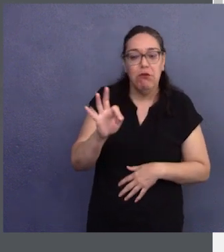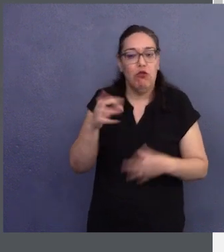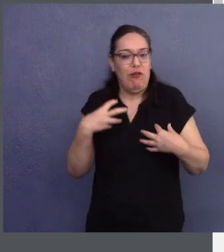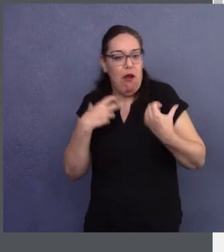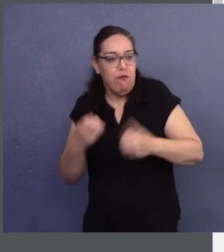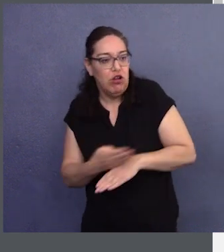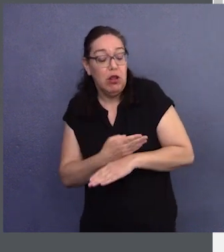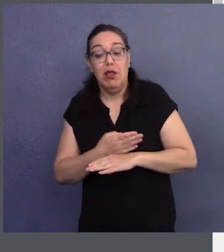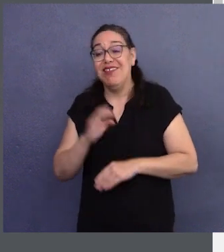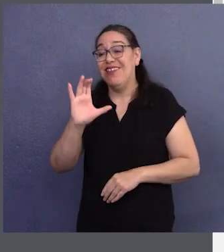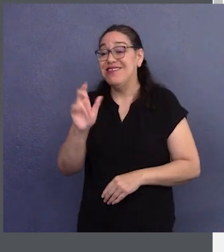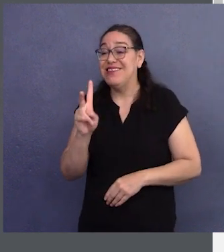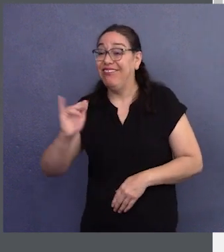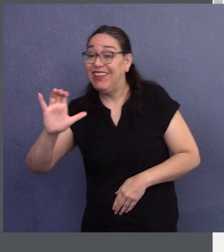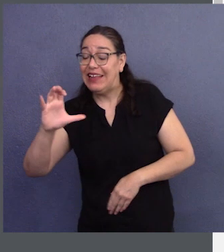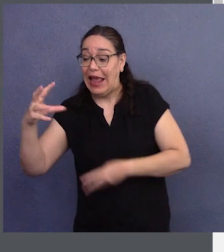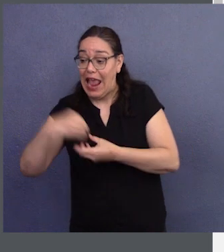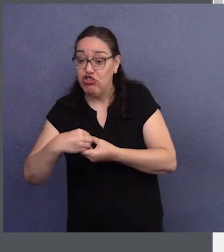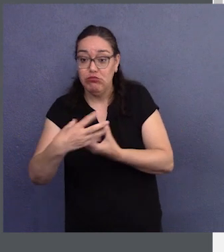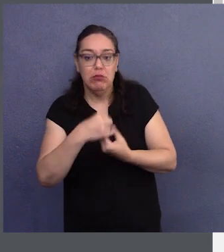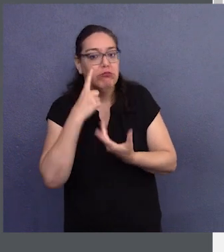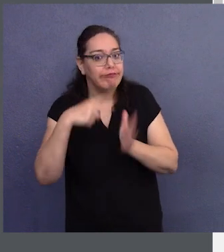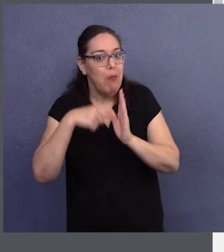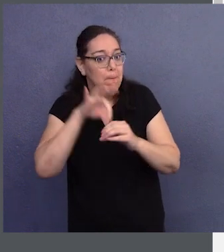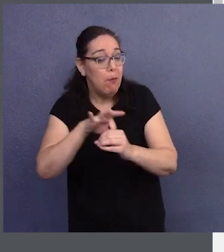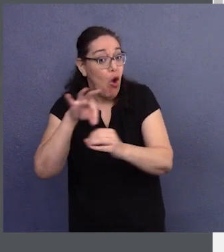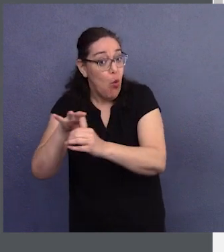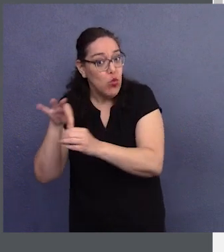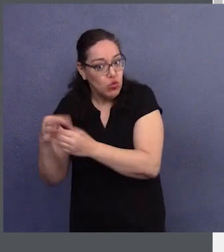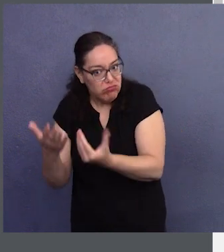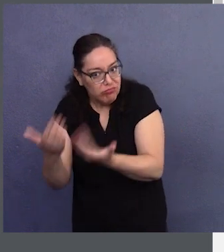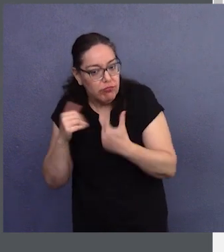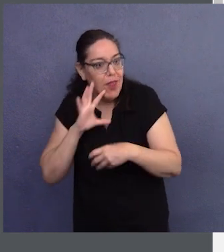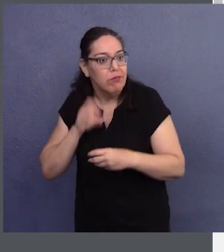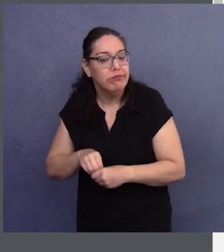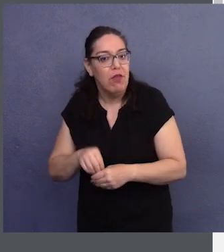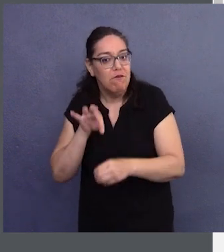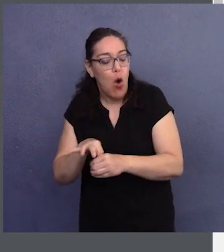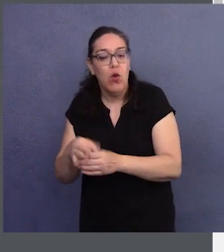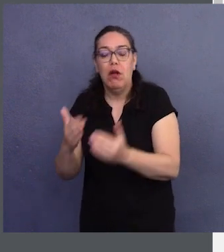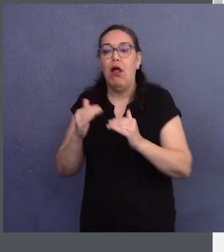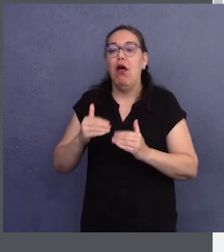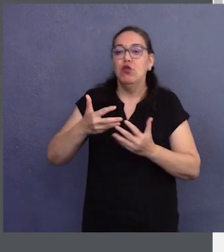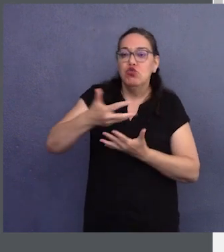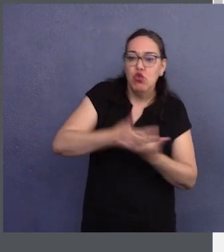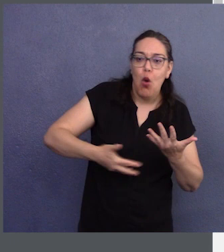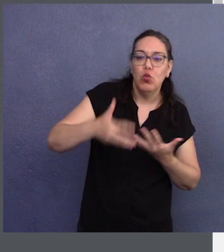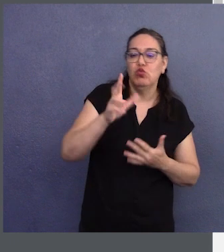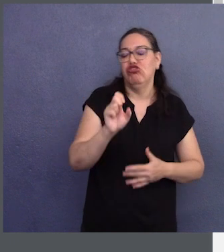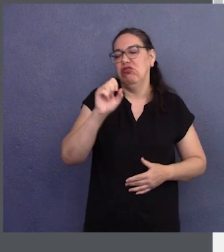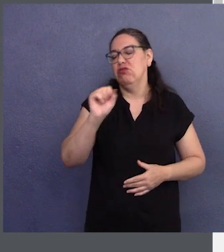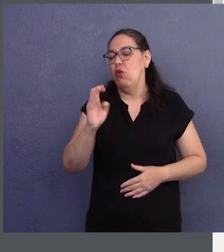engagement, such as voter participation, and social